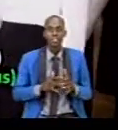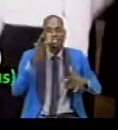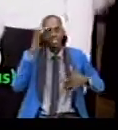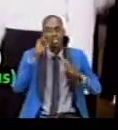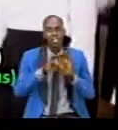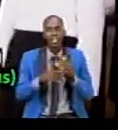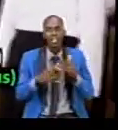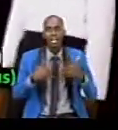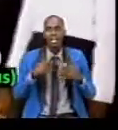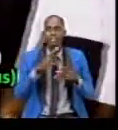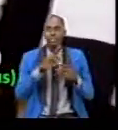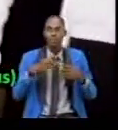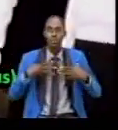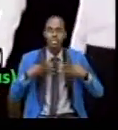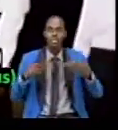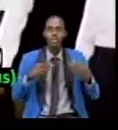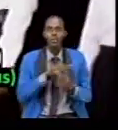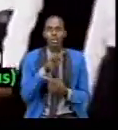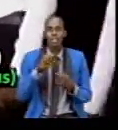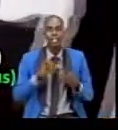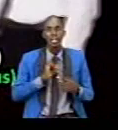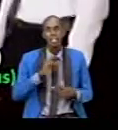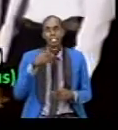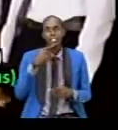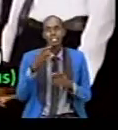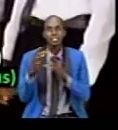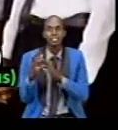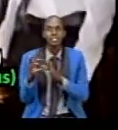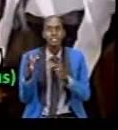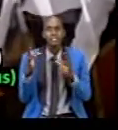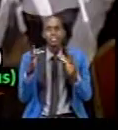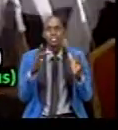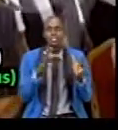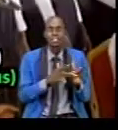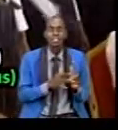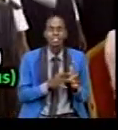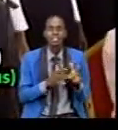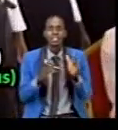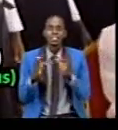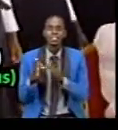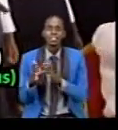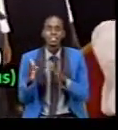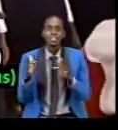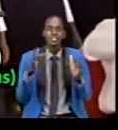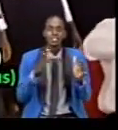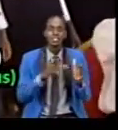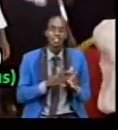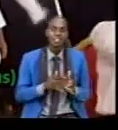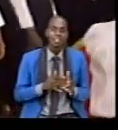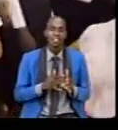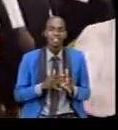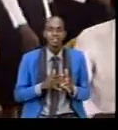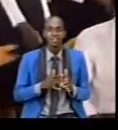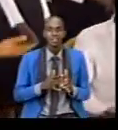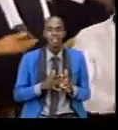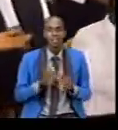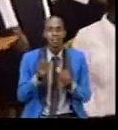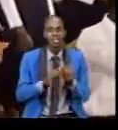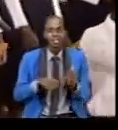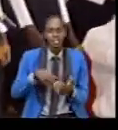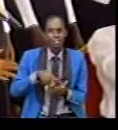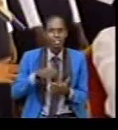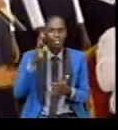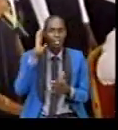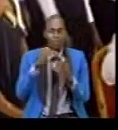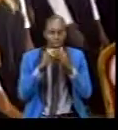Jesus. Sickness has to heal when I say Jesus. Jesus. Every